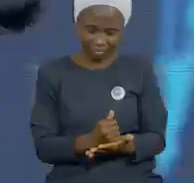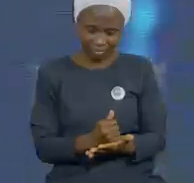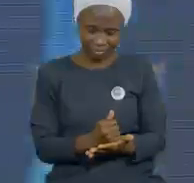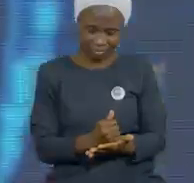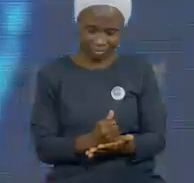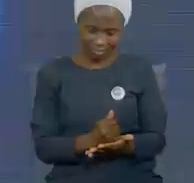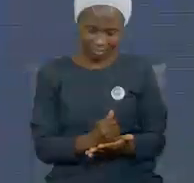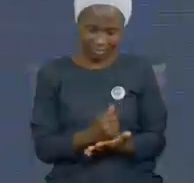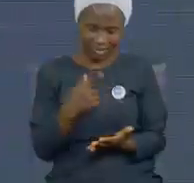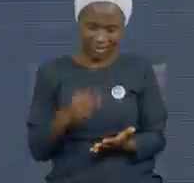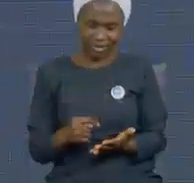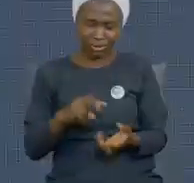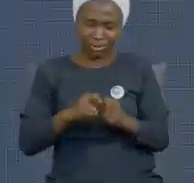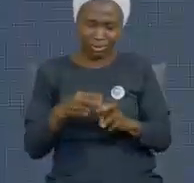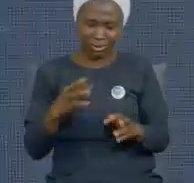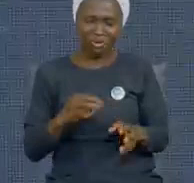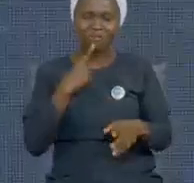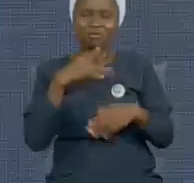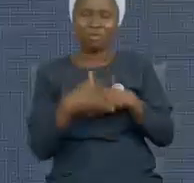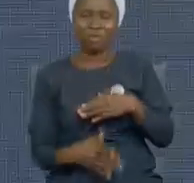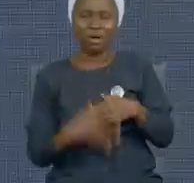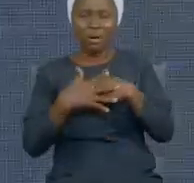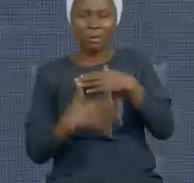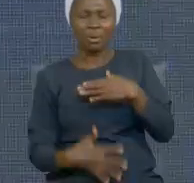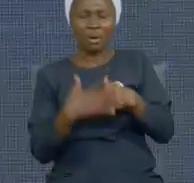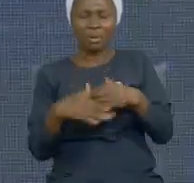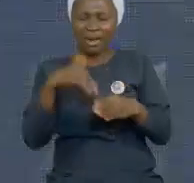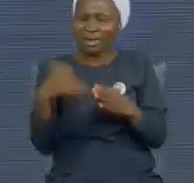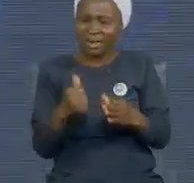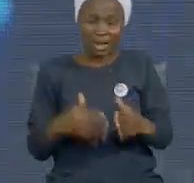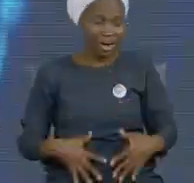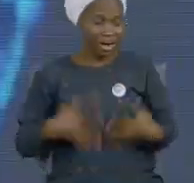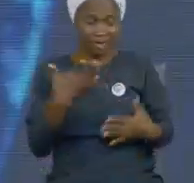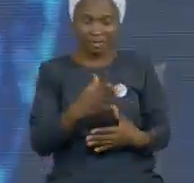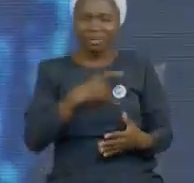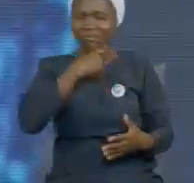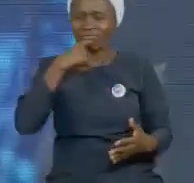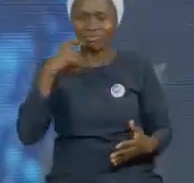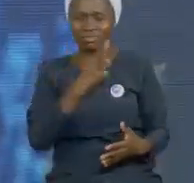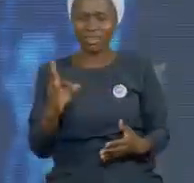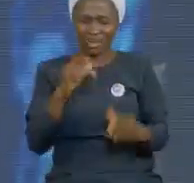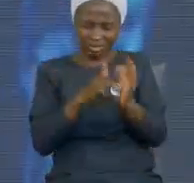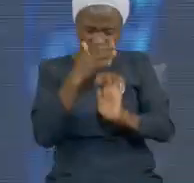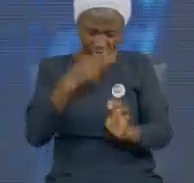Issue of blood in any life there, dry up in Jesus' name.